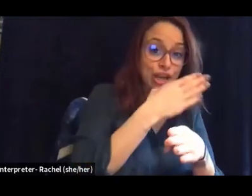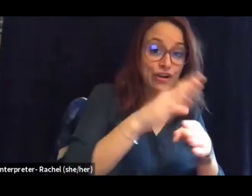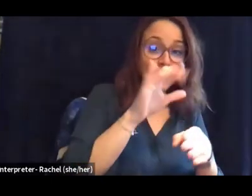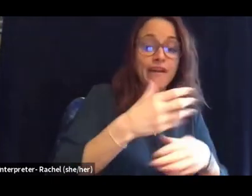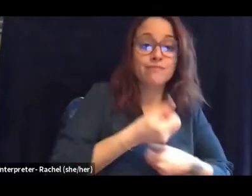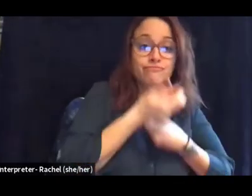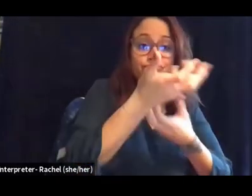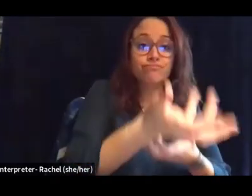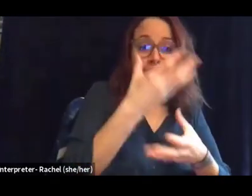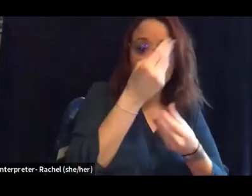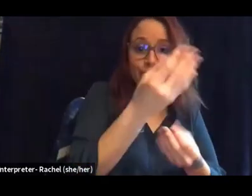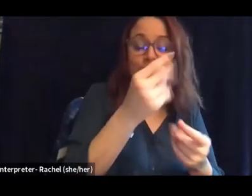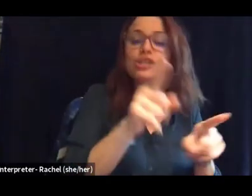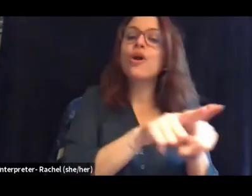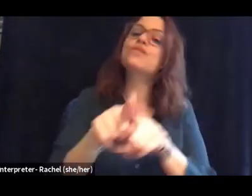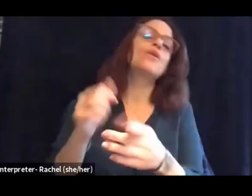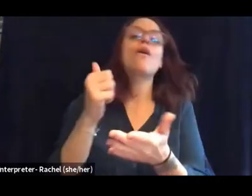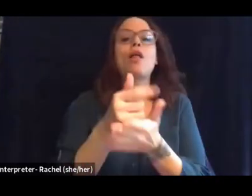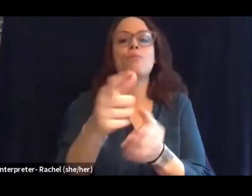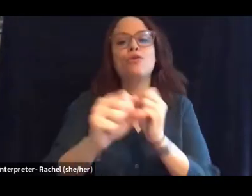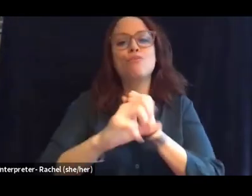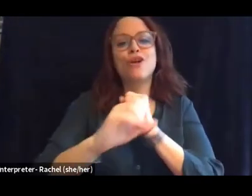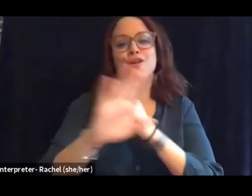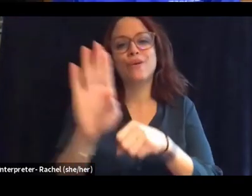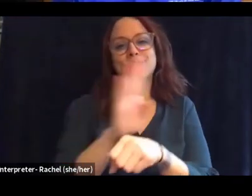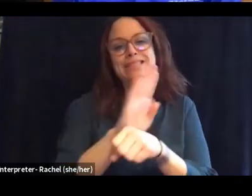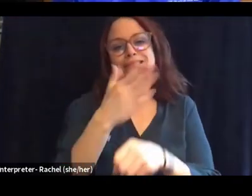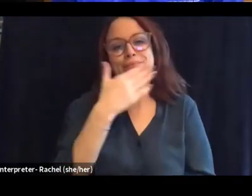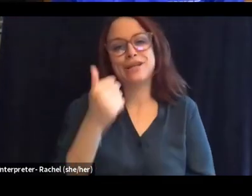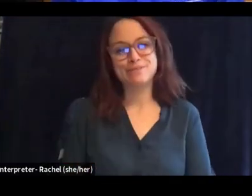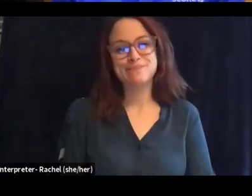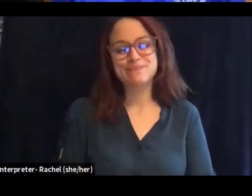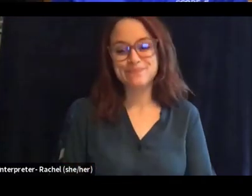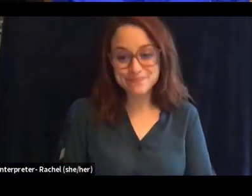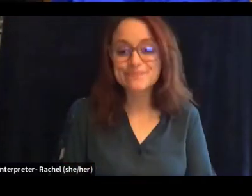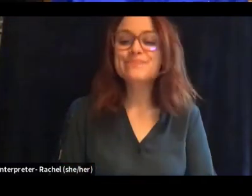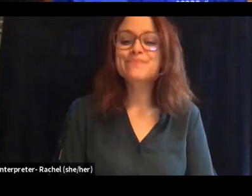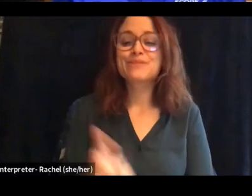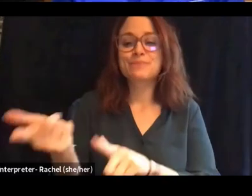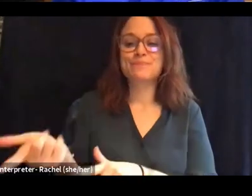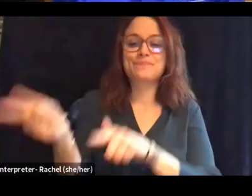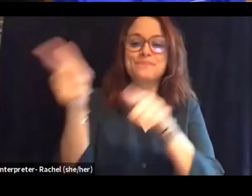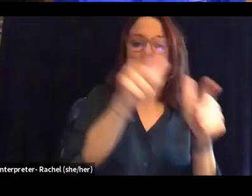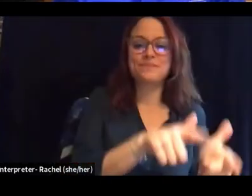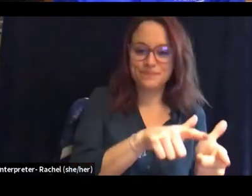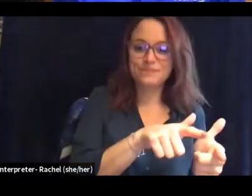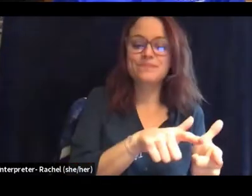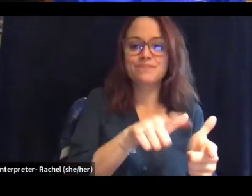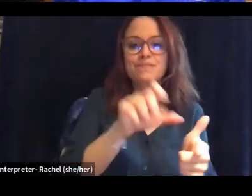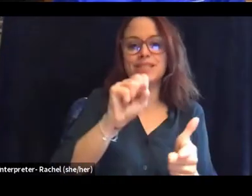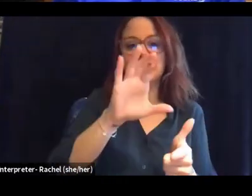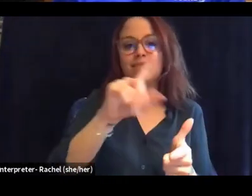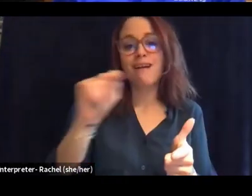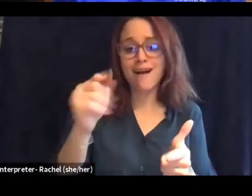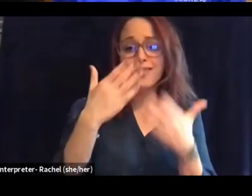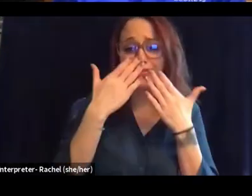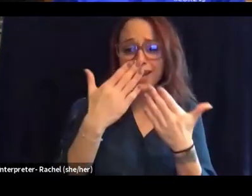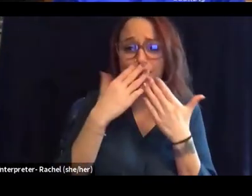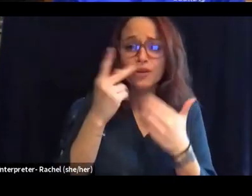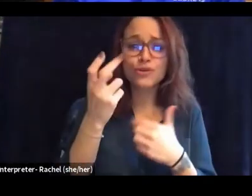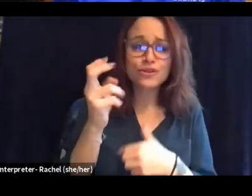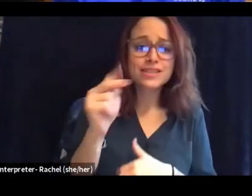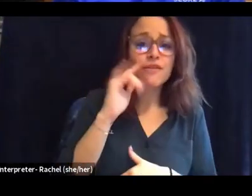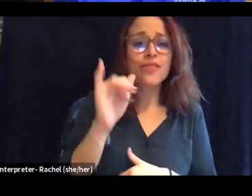Scott. Thank you very much. Yep. Thank you, Kristen. Appreciate the introduction, and thanks everyone